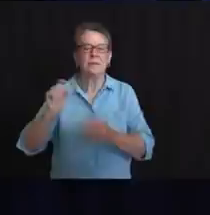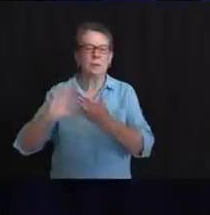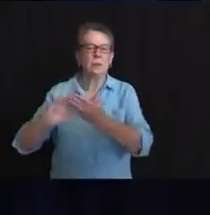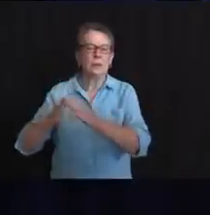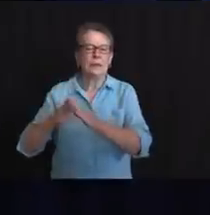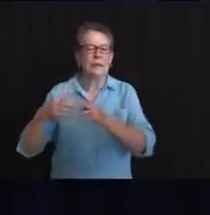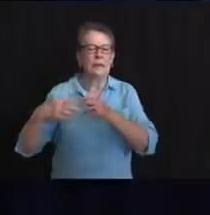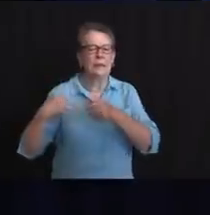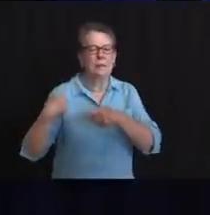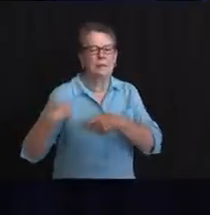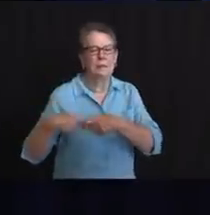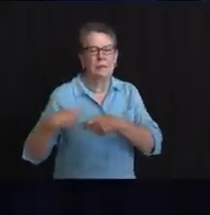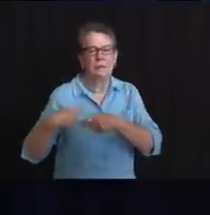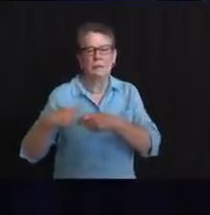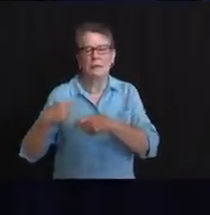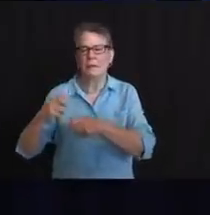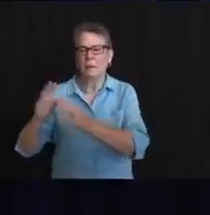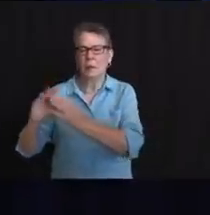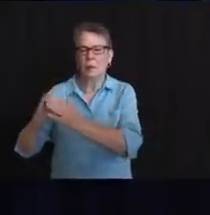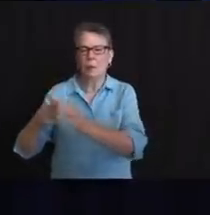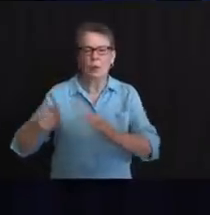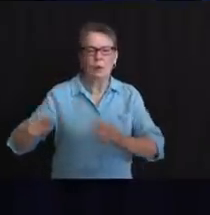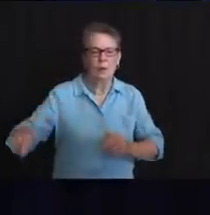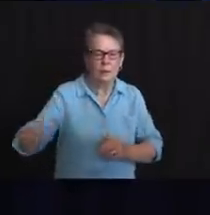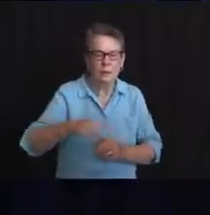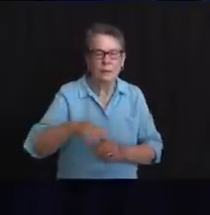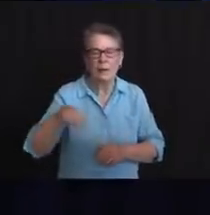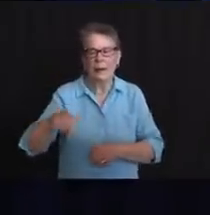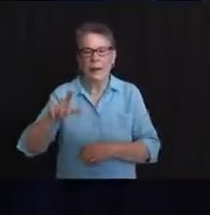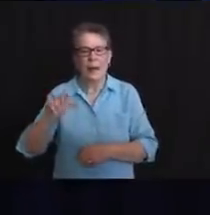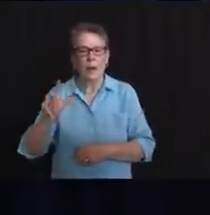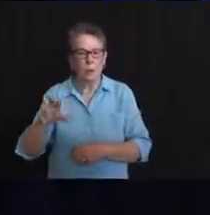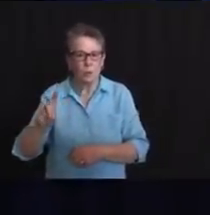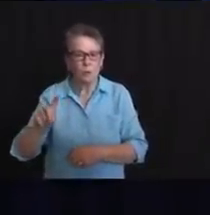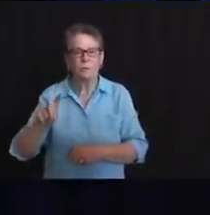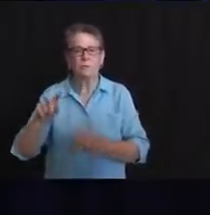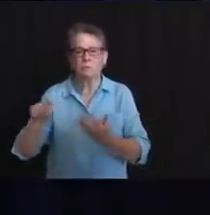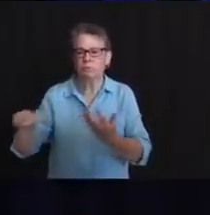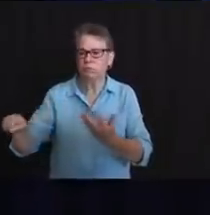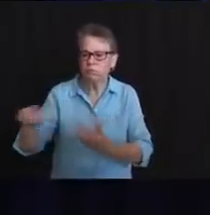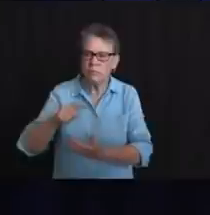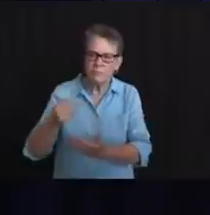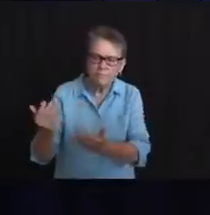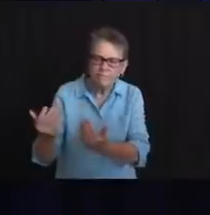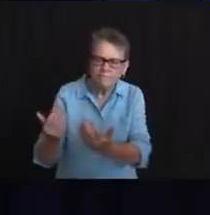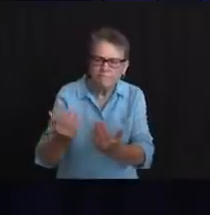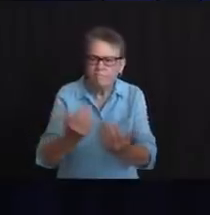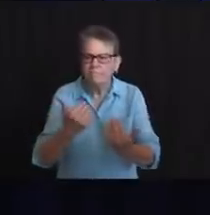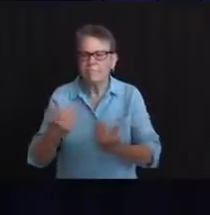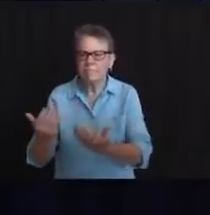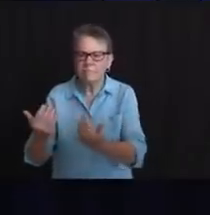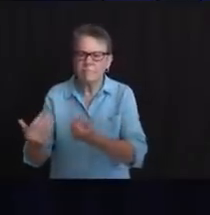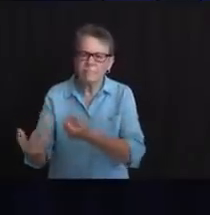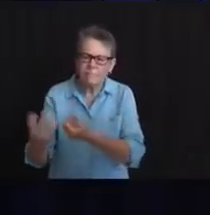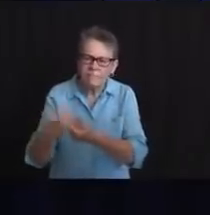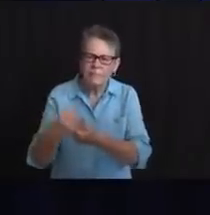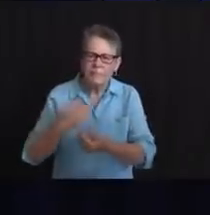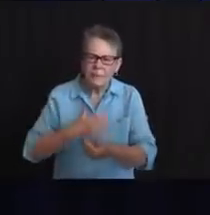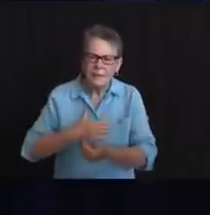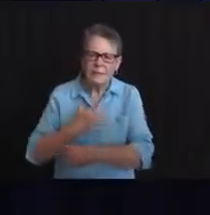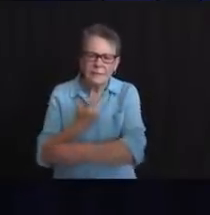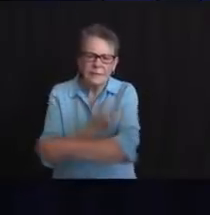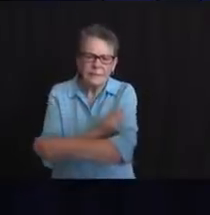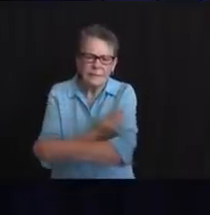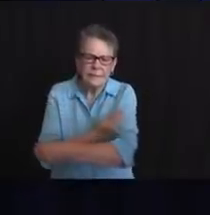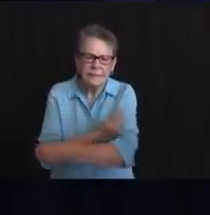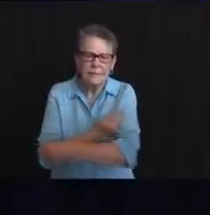Jersey, Ocean County Health Department, and New Labor joined forces to vaccinate 247 local